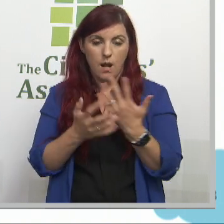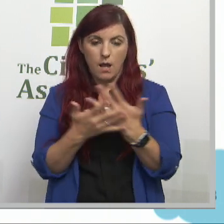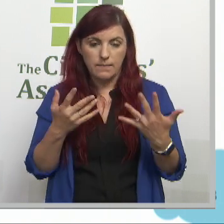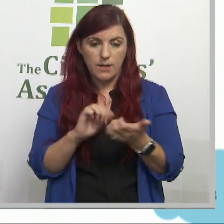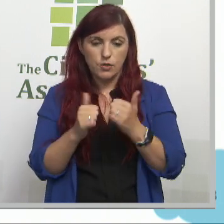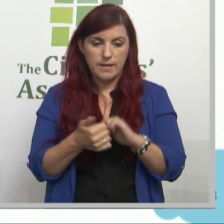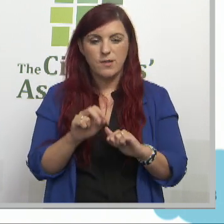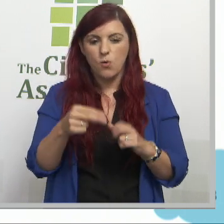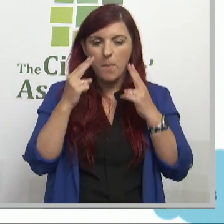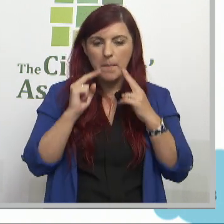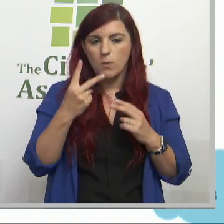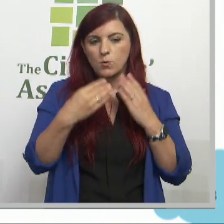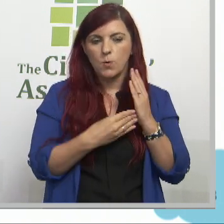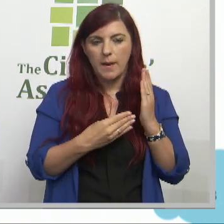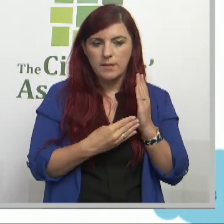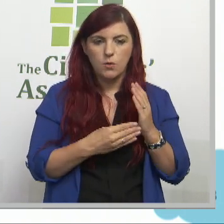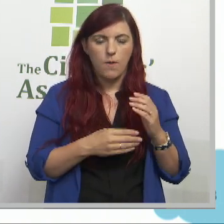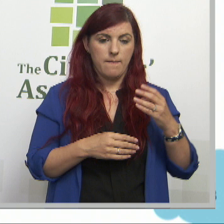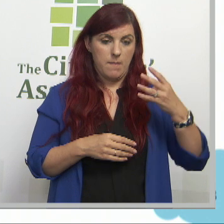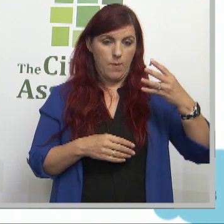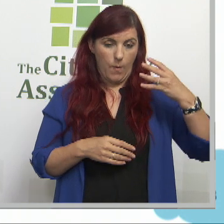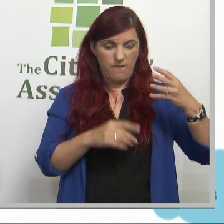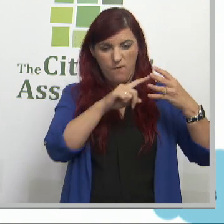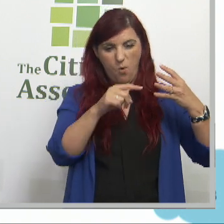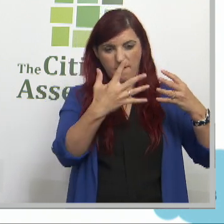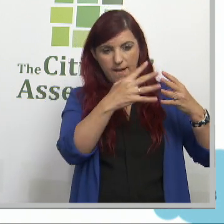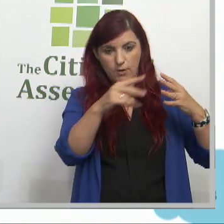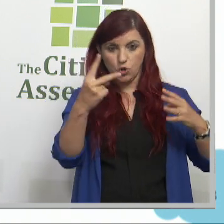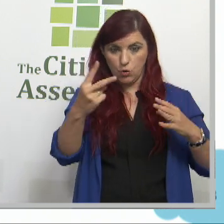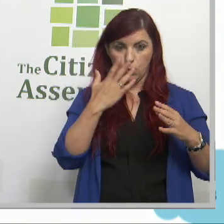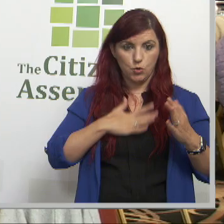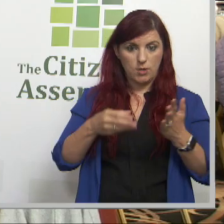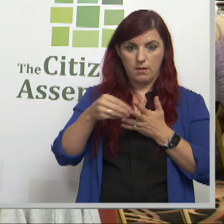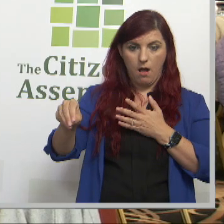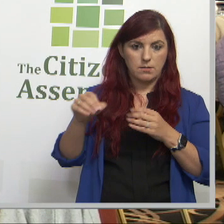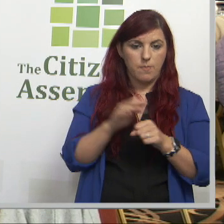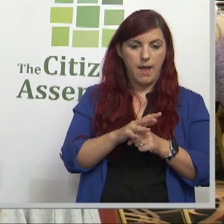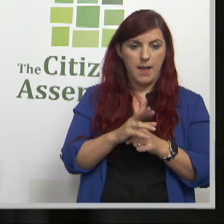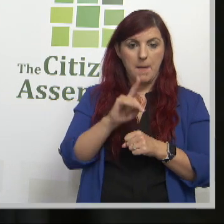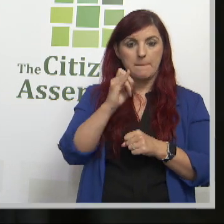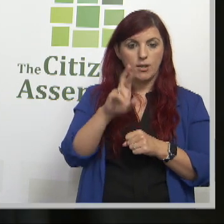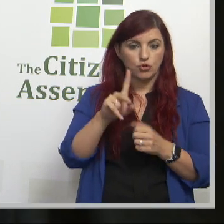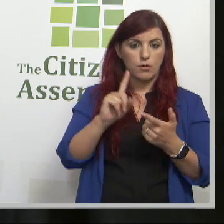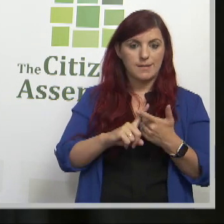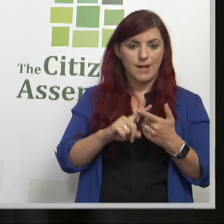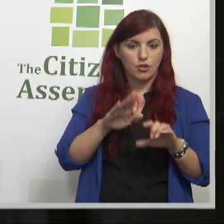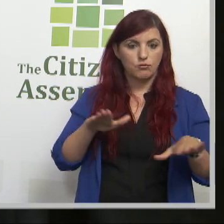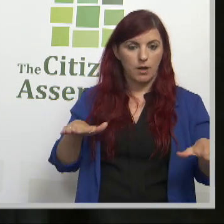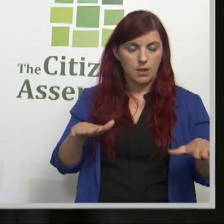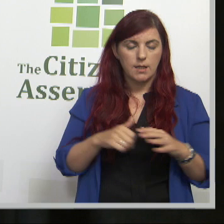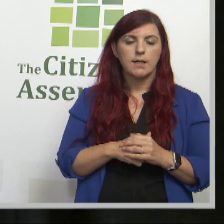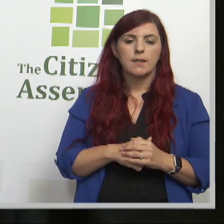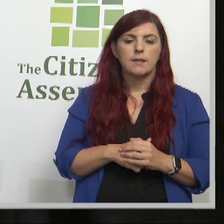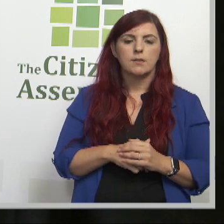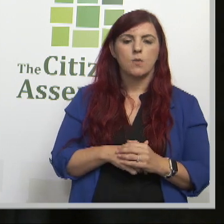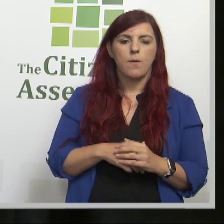about 2 billion. So you have 4 to 5 billion, 2 billion gone already just on standing still, maintaining today's policies. So the rest